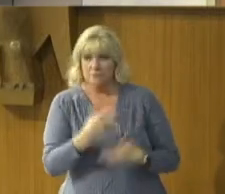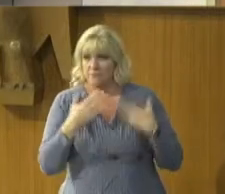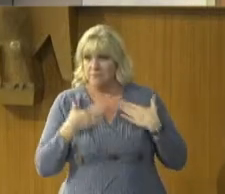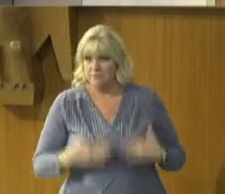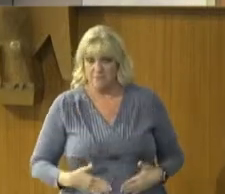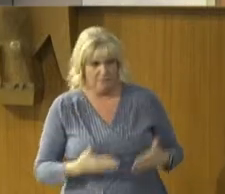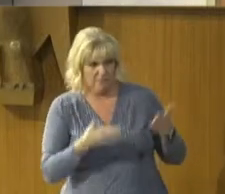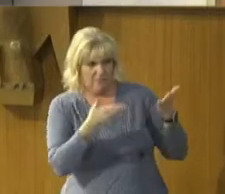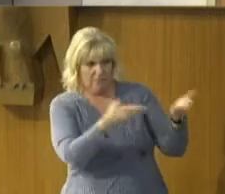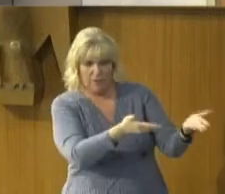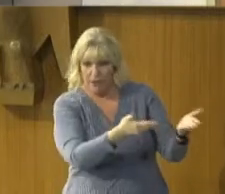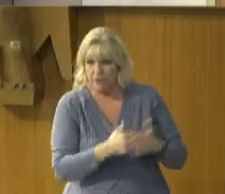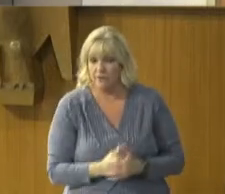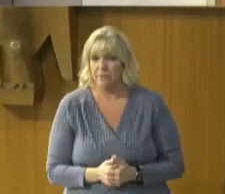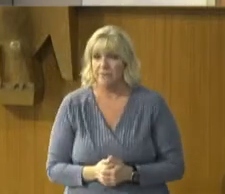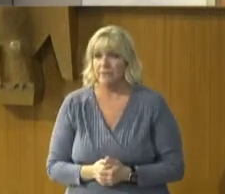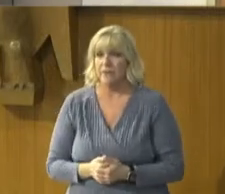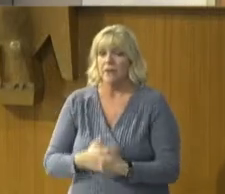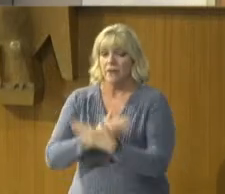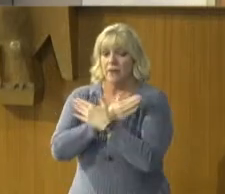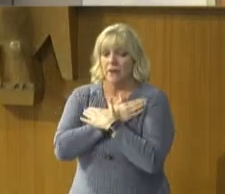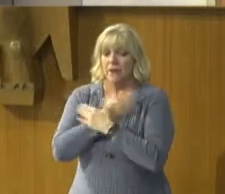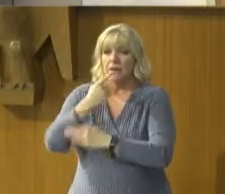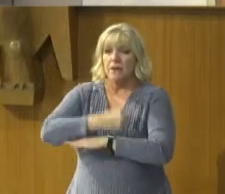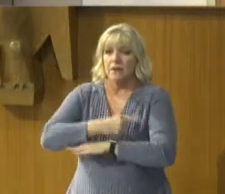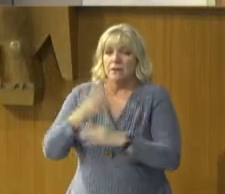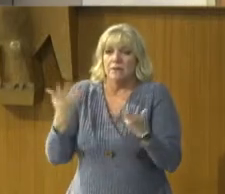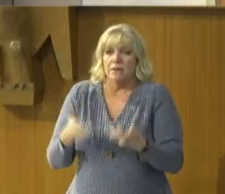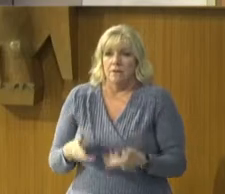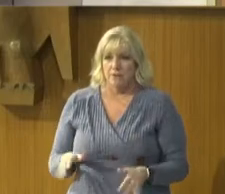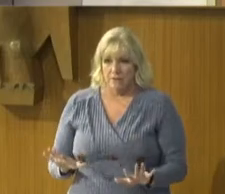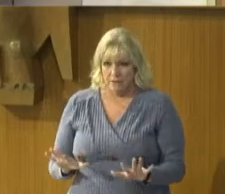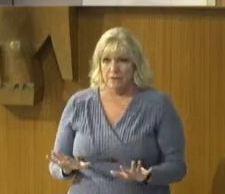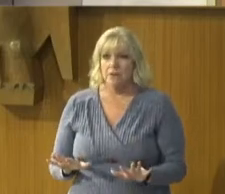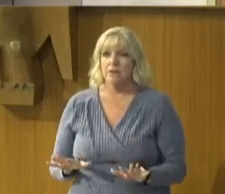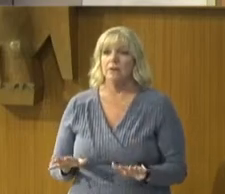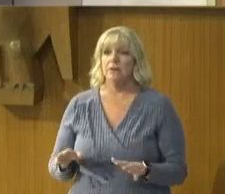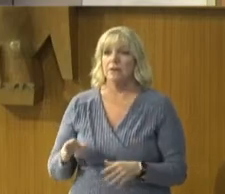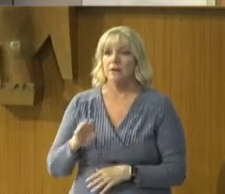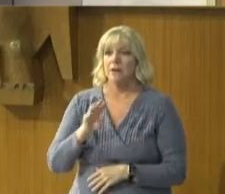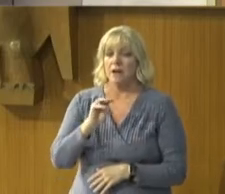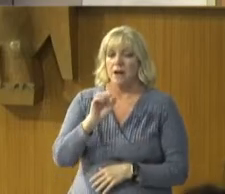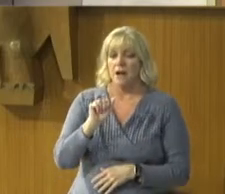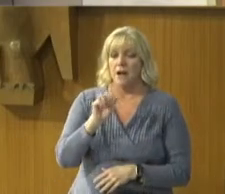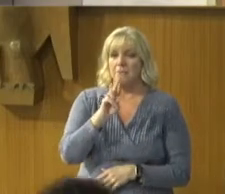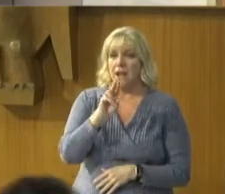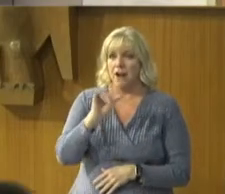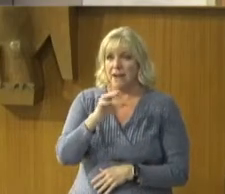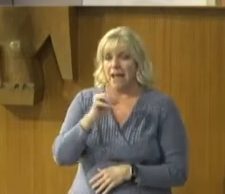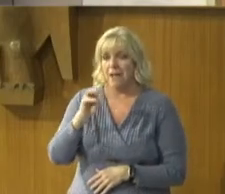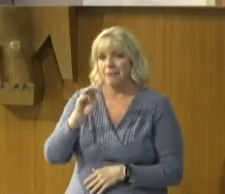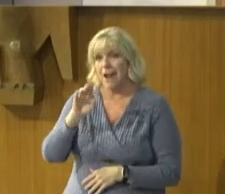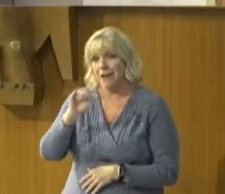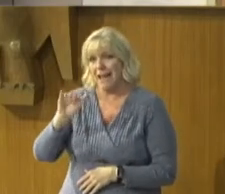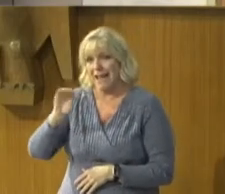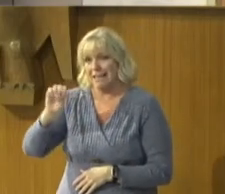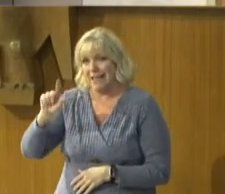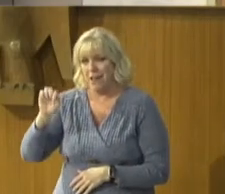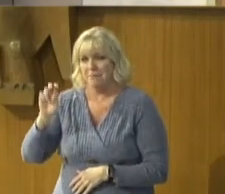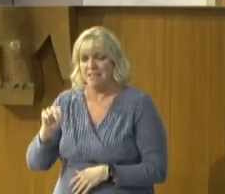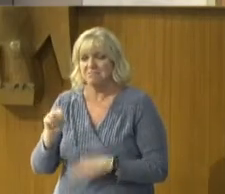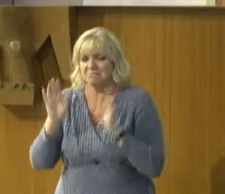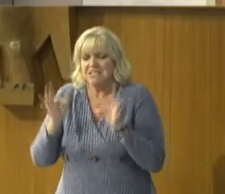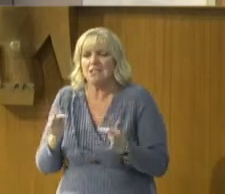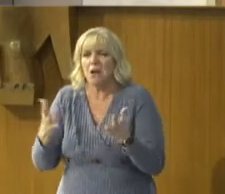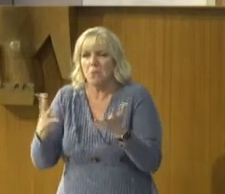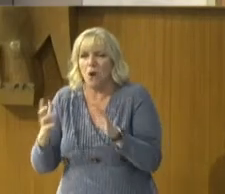laid. When the Sabbath was over, Mary Magdalene and Mary, the mother of James and Salome, brought spices so that they might go and anoint